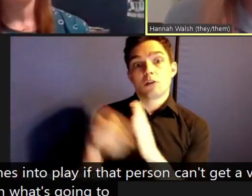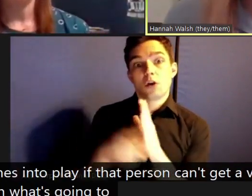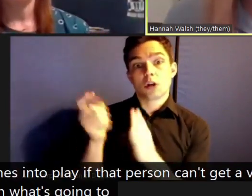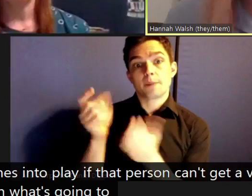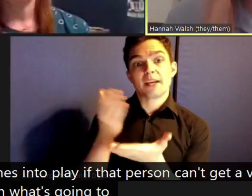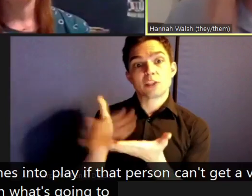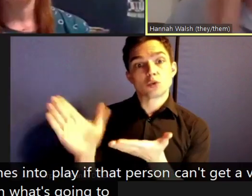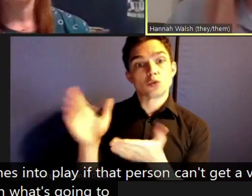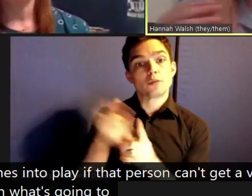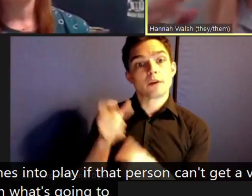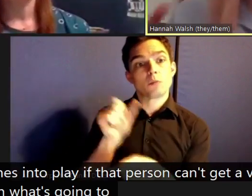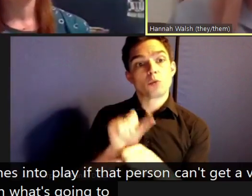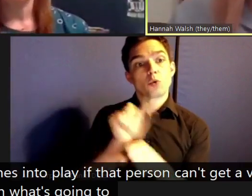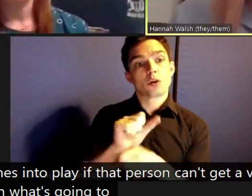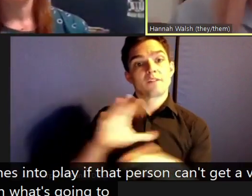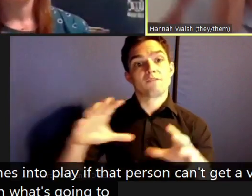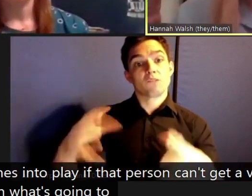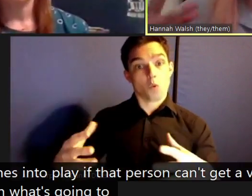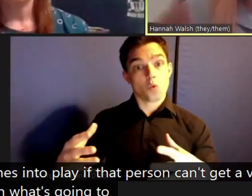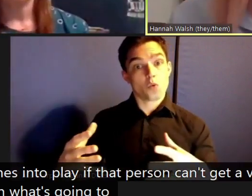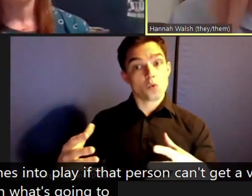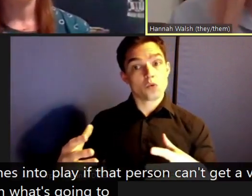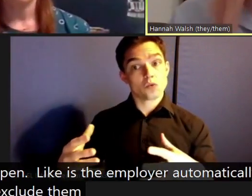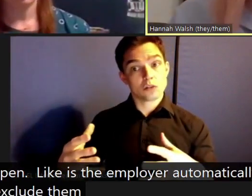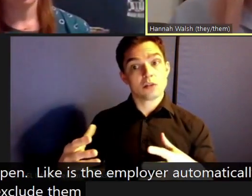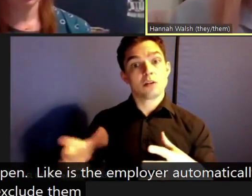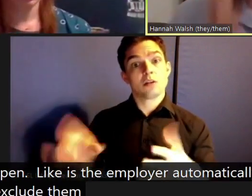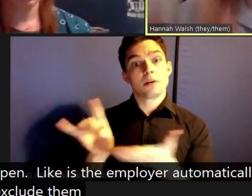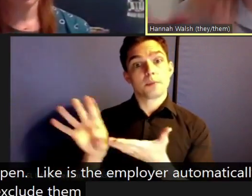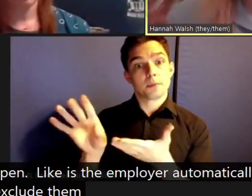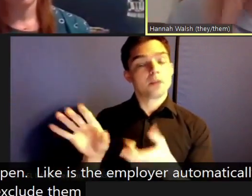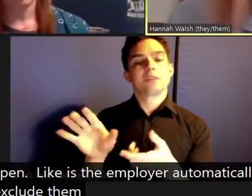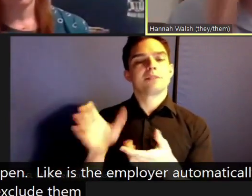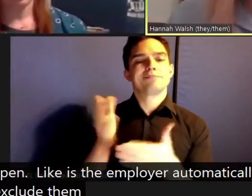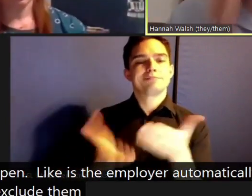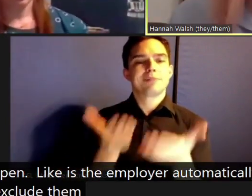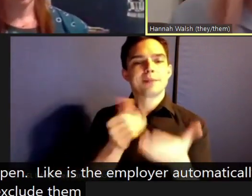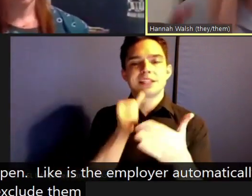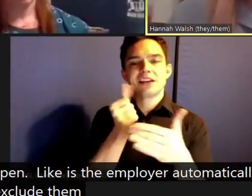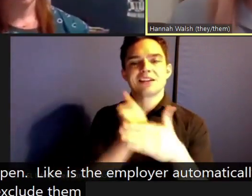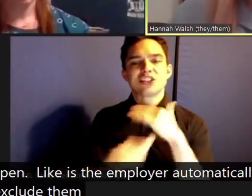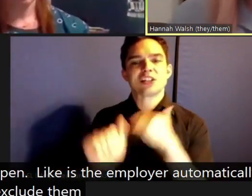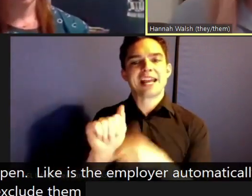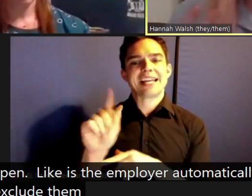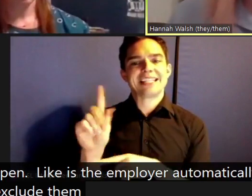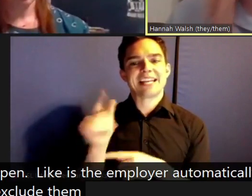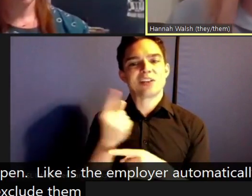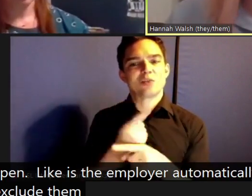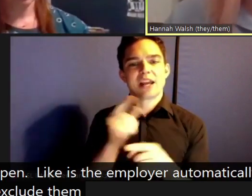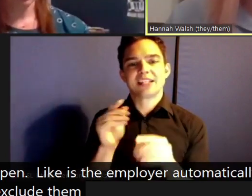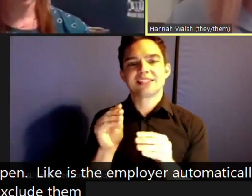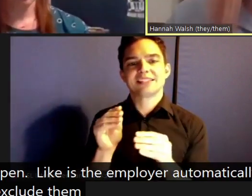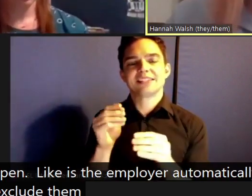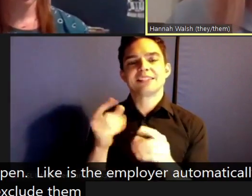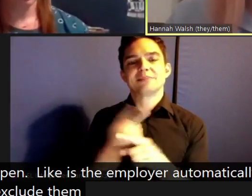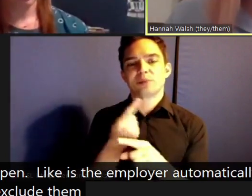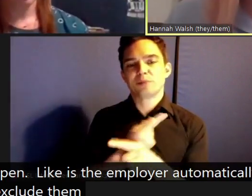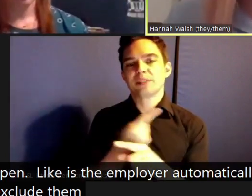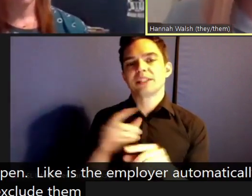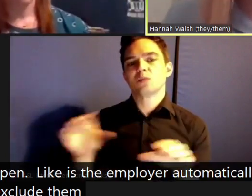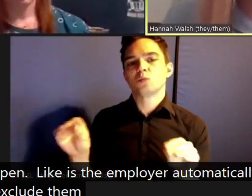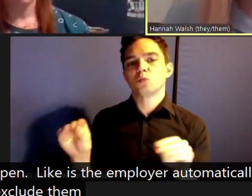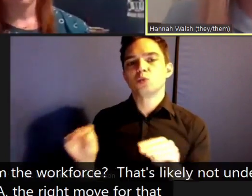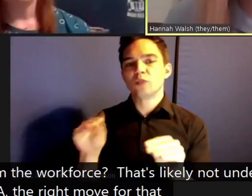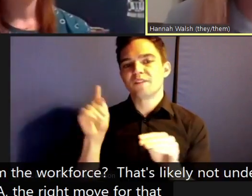them from the workforce? That's, likely not under the ADA the right move for that employer. They would then have an obligation